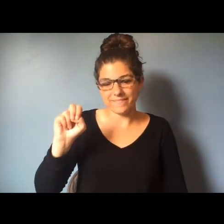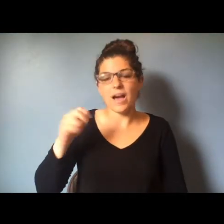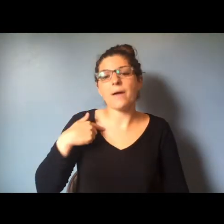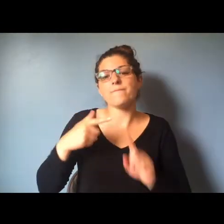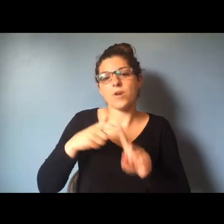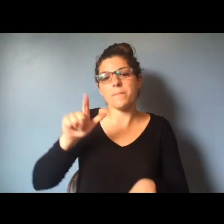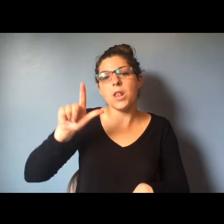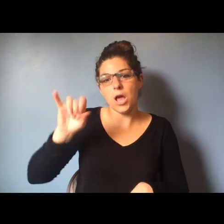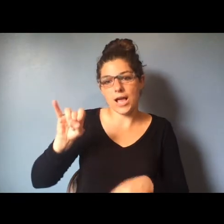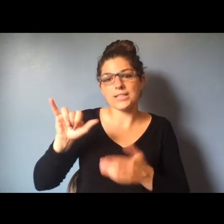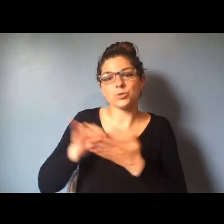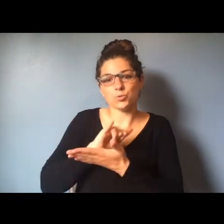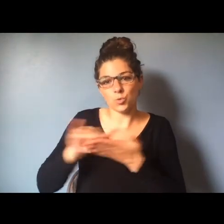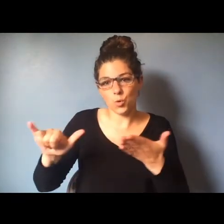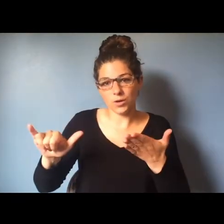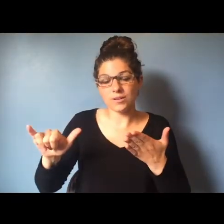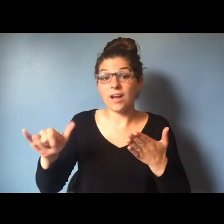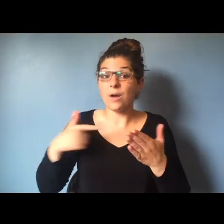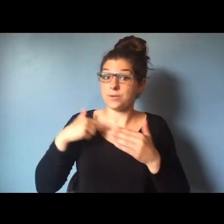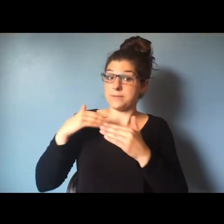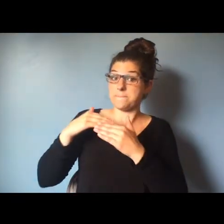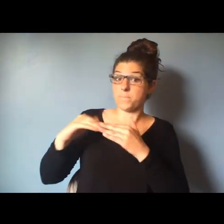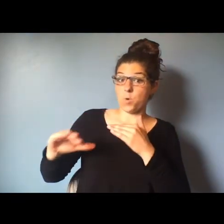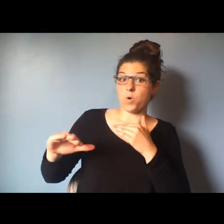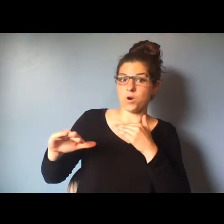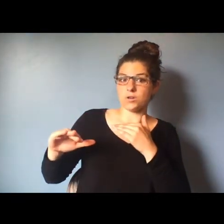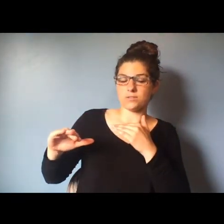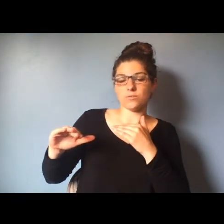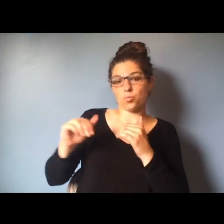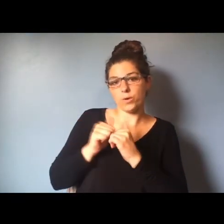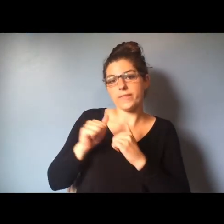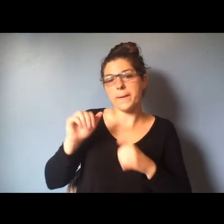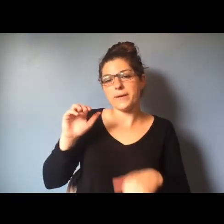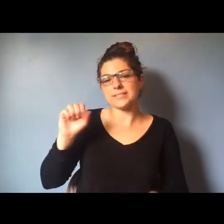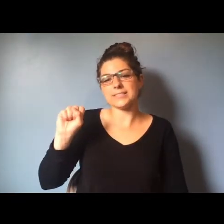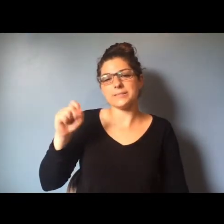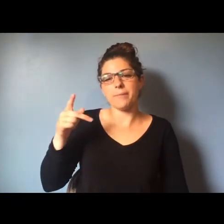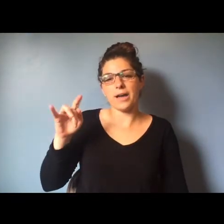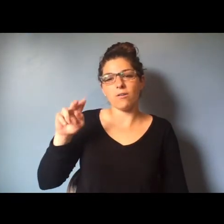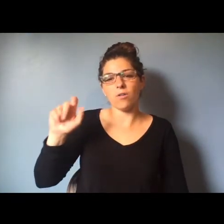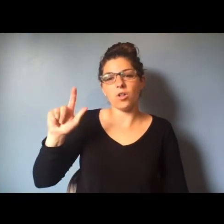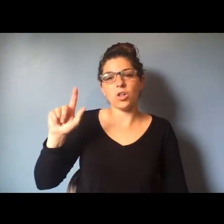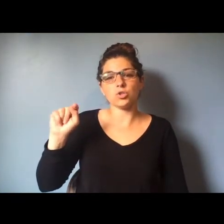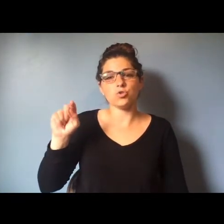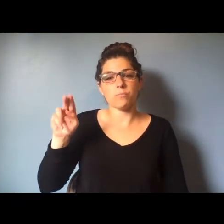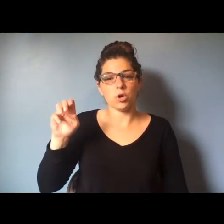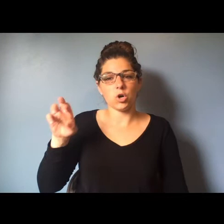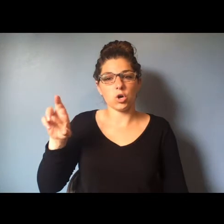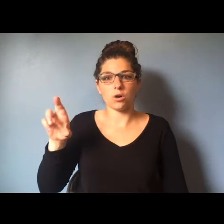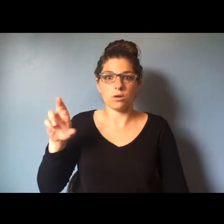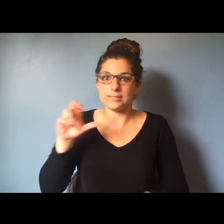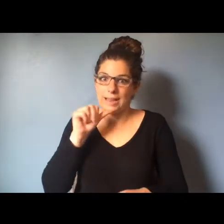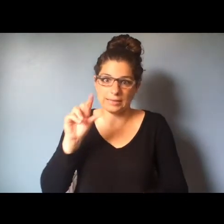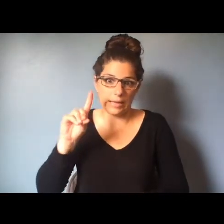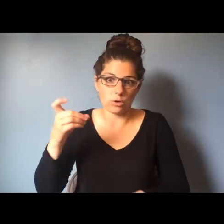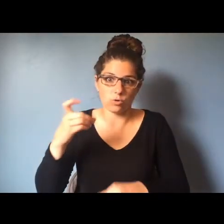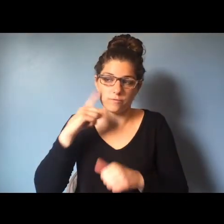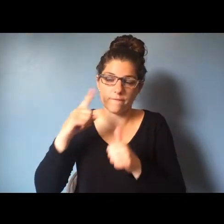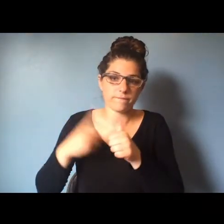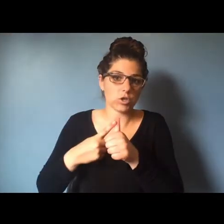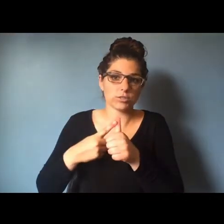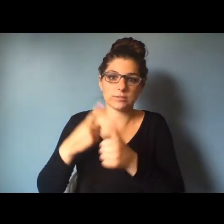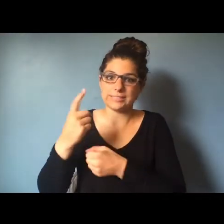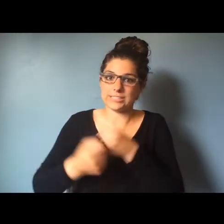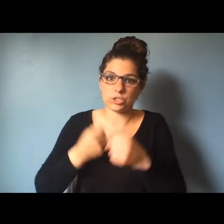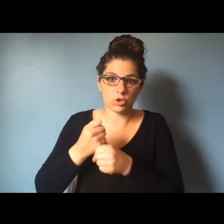Long Island, New York. I was actually born with a benign spinal tumor that went undiagnosed for the first 11 months of my life. During that